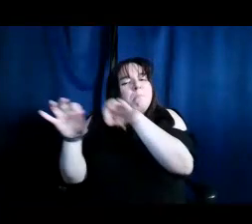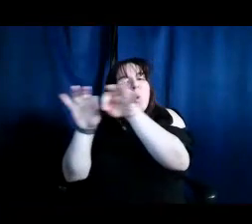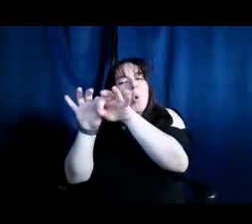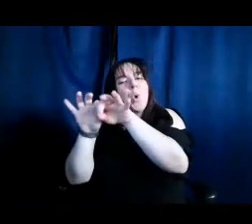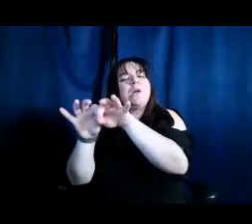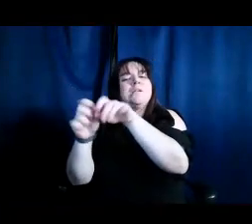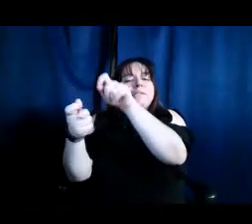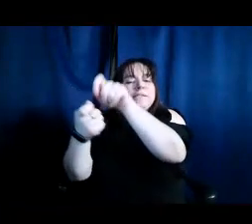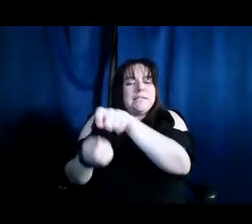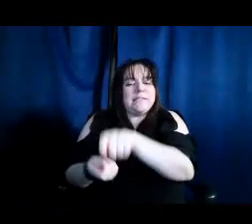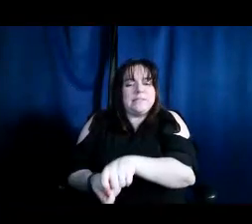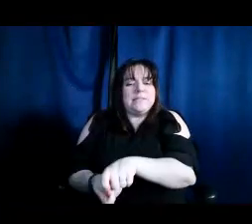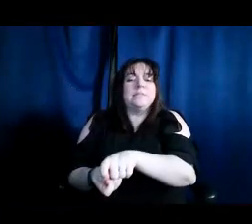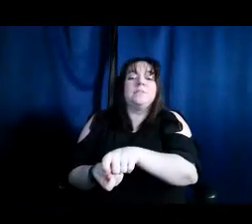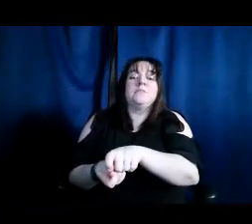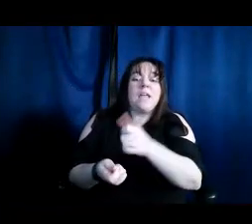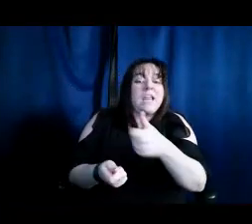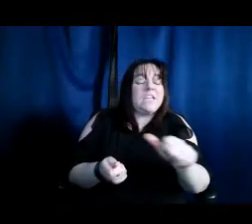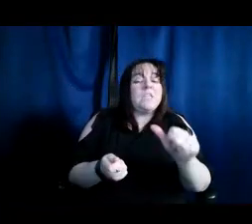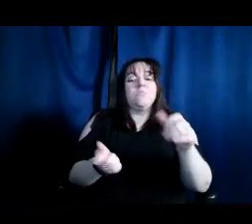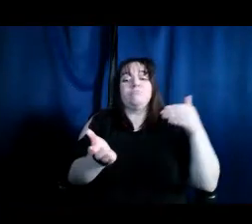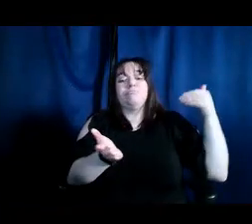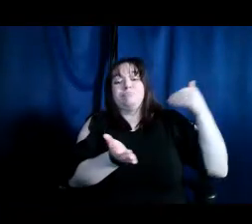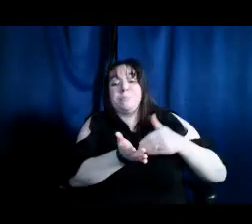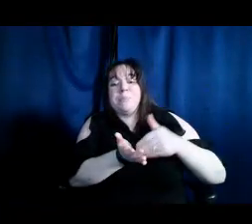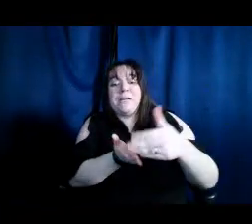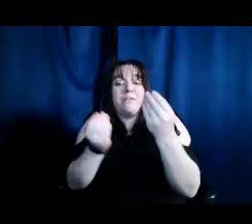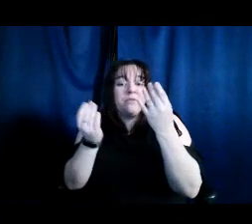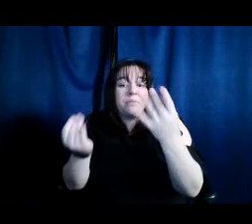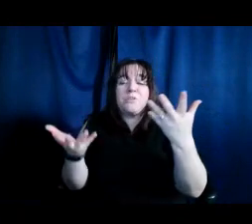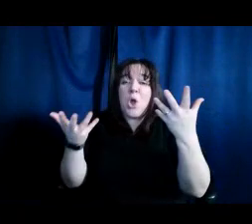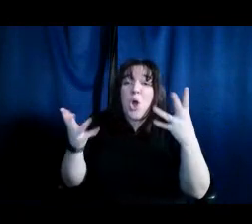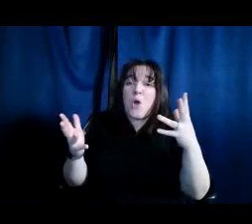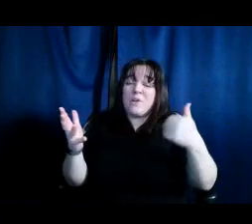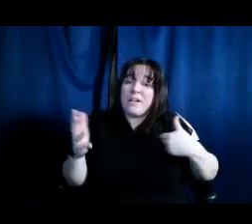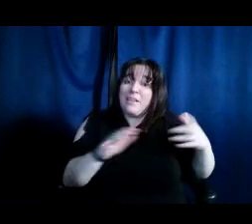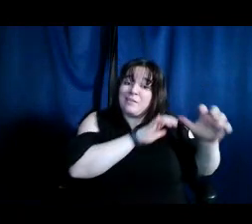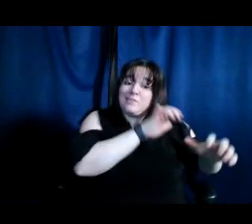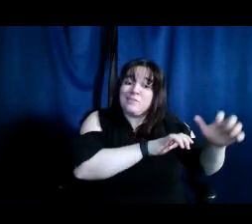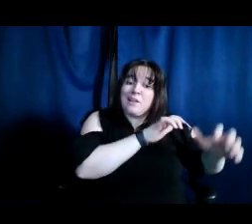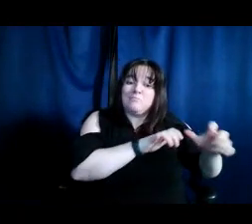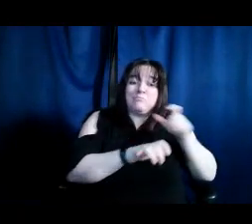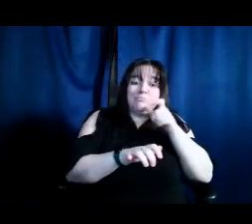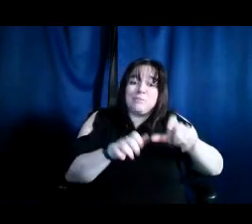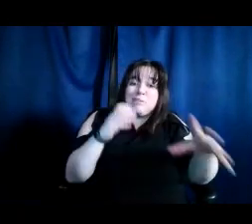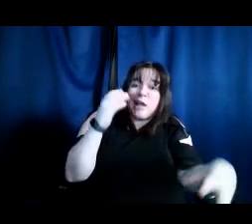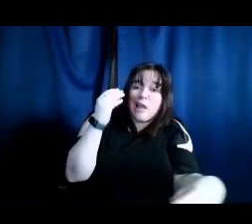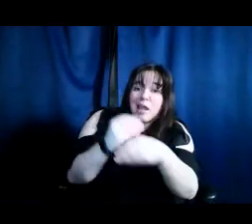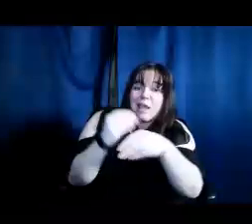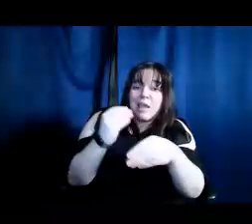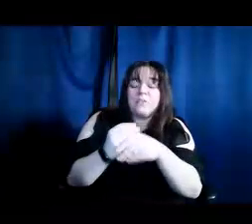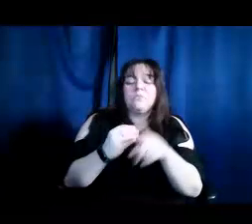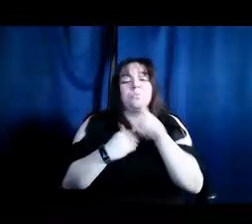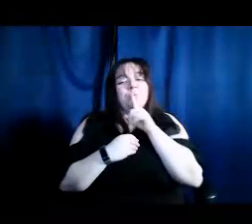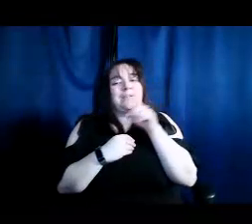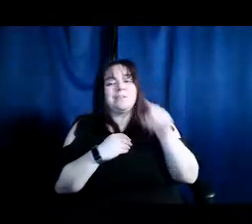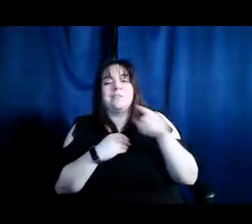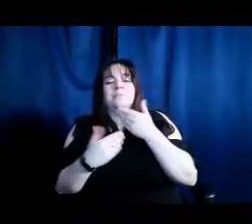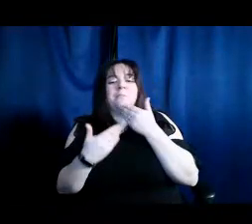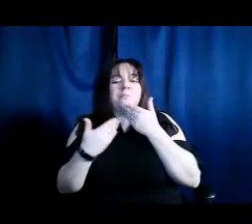present in surrounding text. Now, this best practice contributes to better search engine optimization,